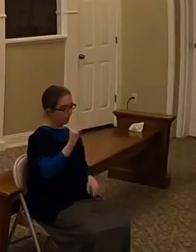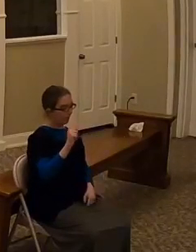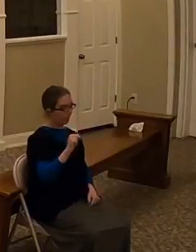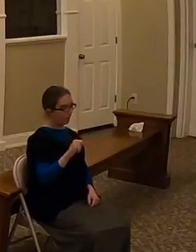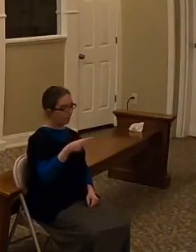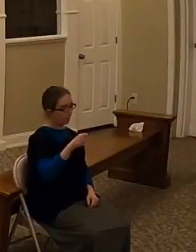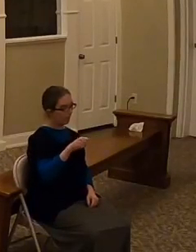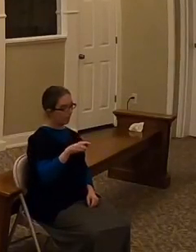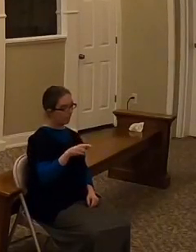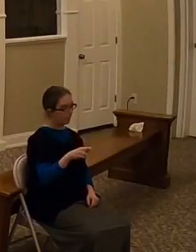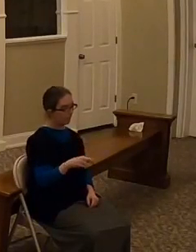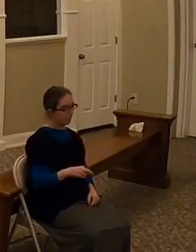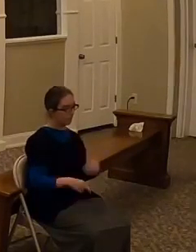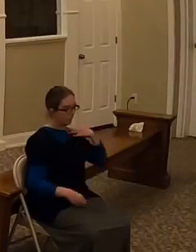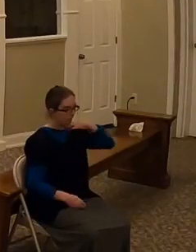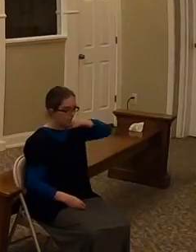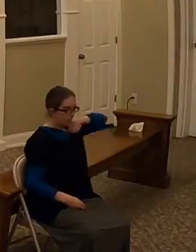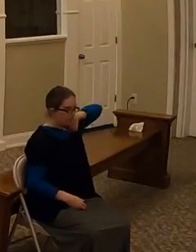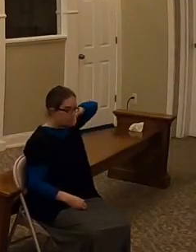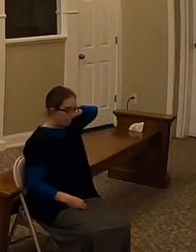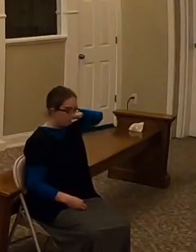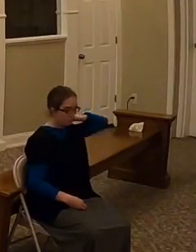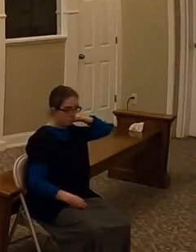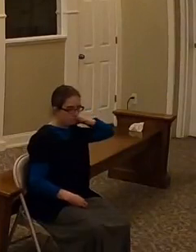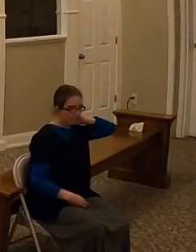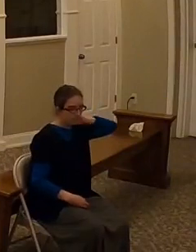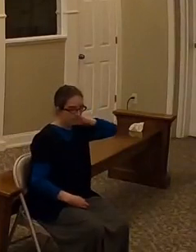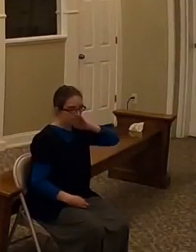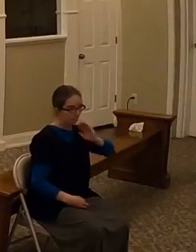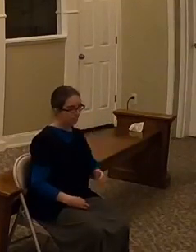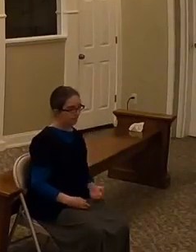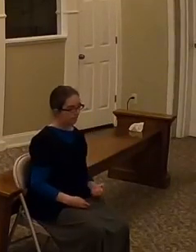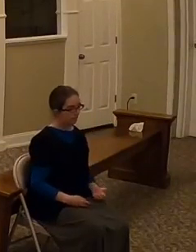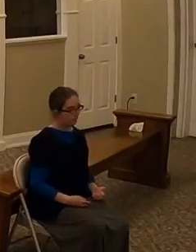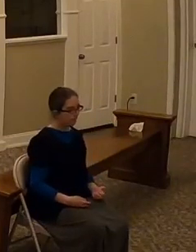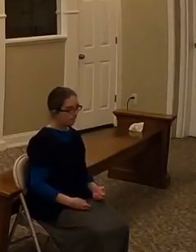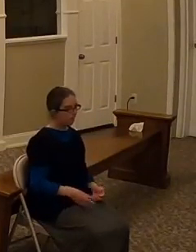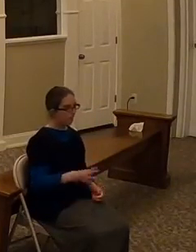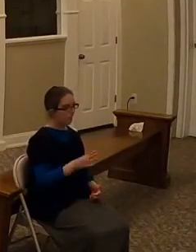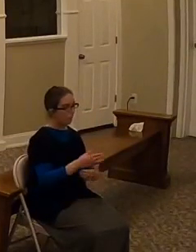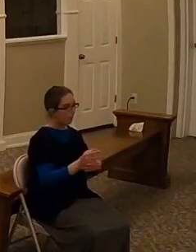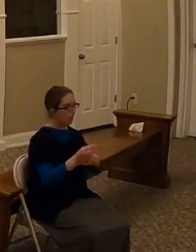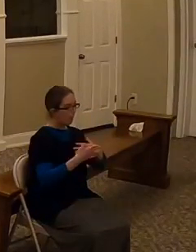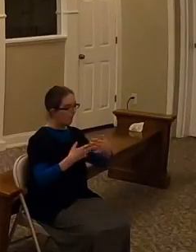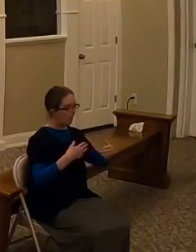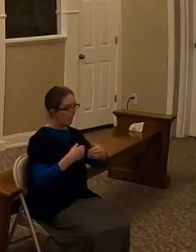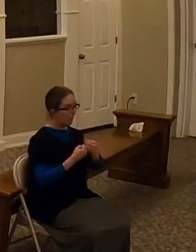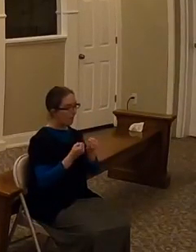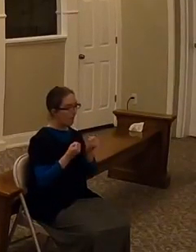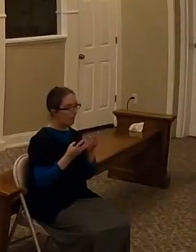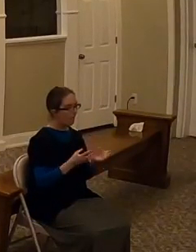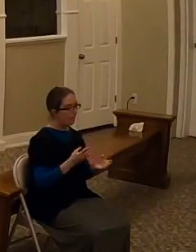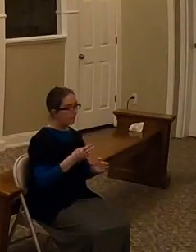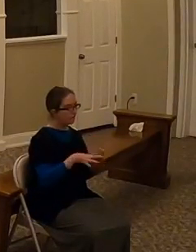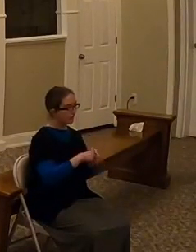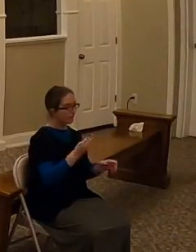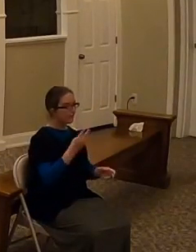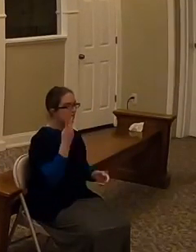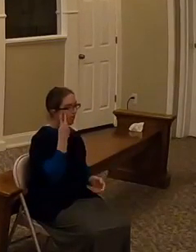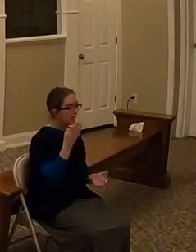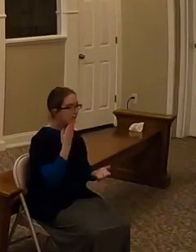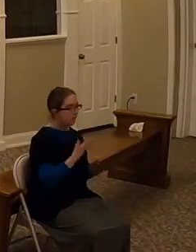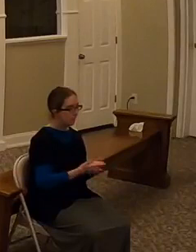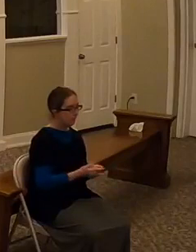or somebody on there. I guess that's who they think it is. But no matter how much the outside looks good,